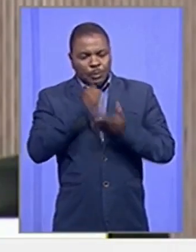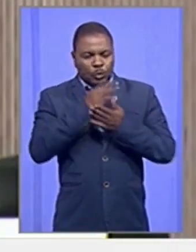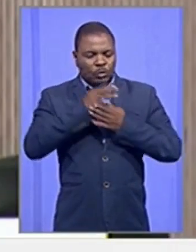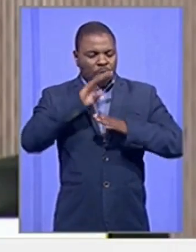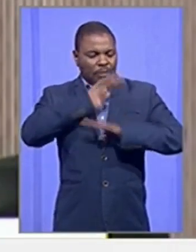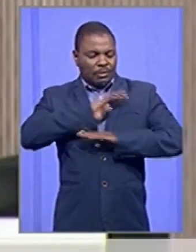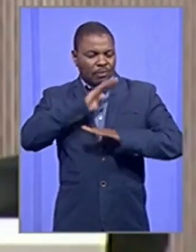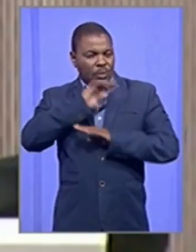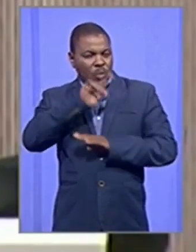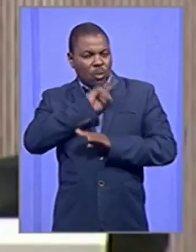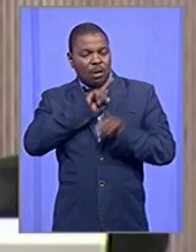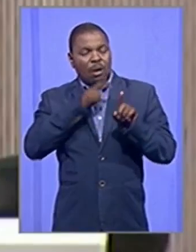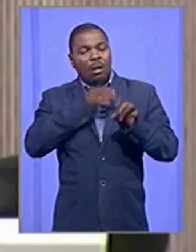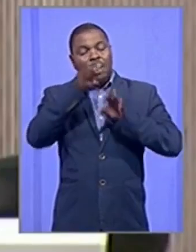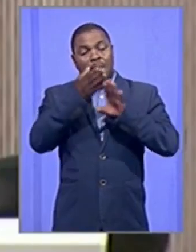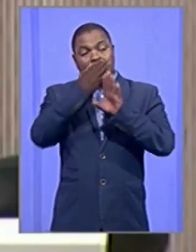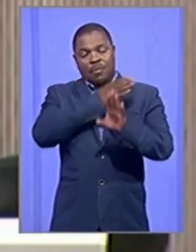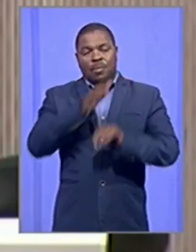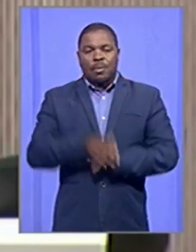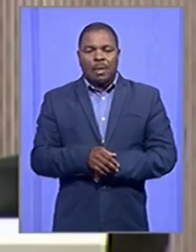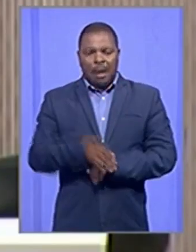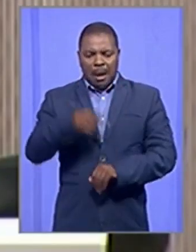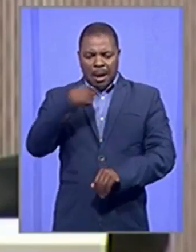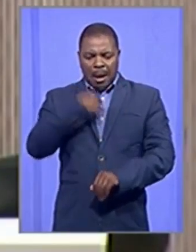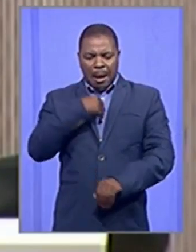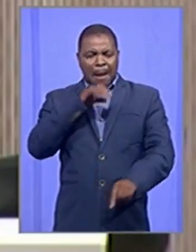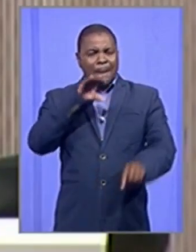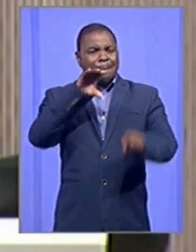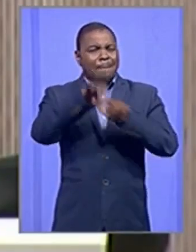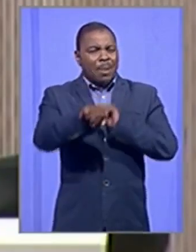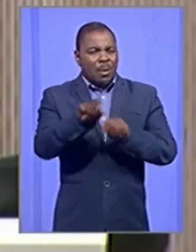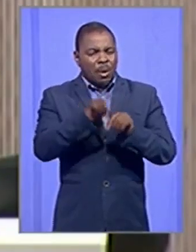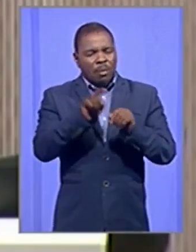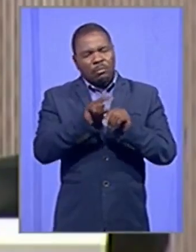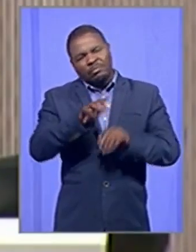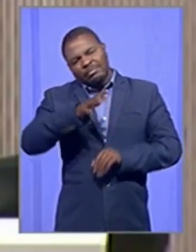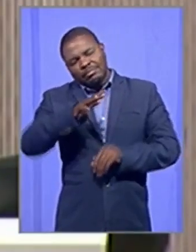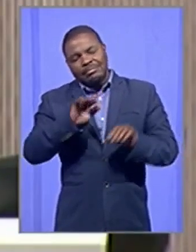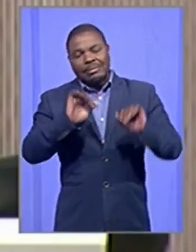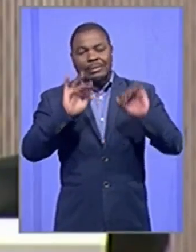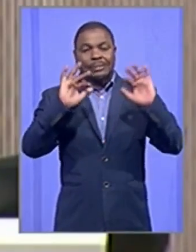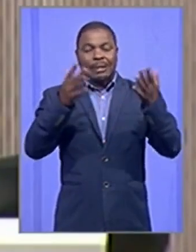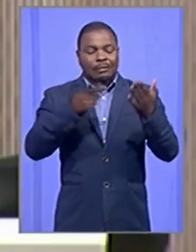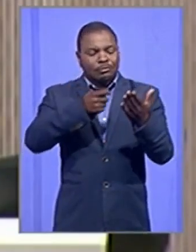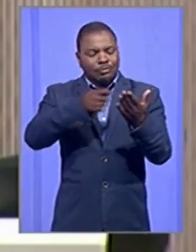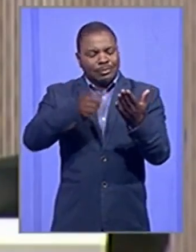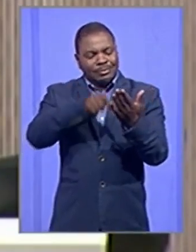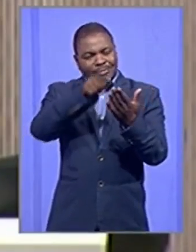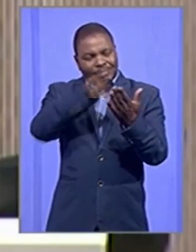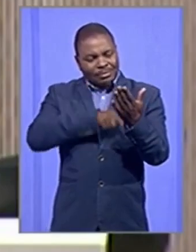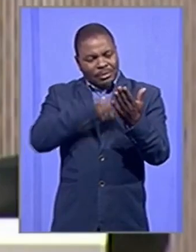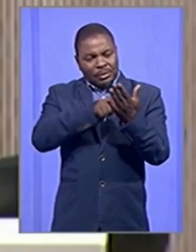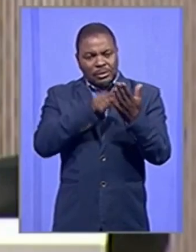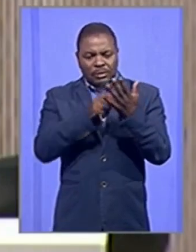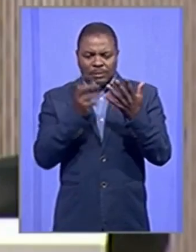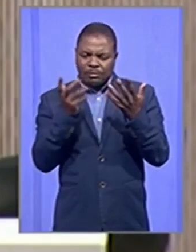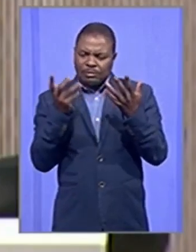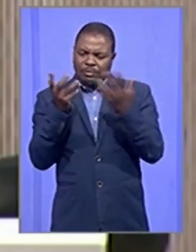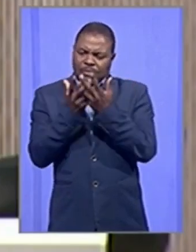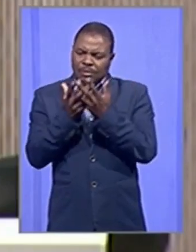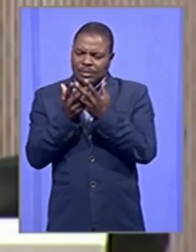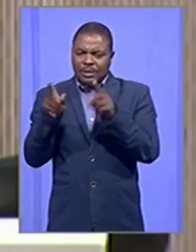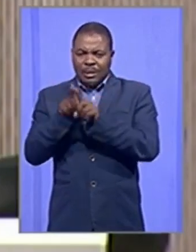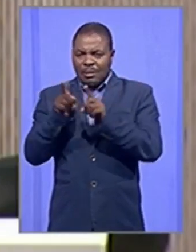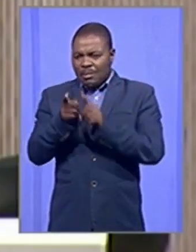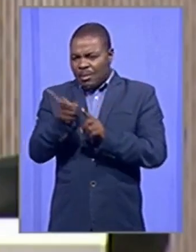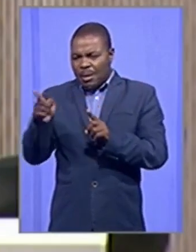above, and I noticed that close to 10 signatures did not meet the signatories